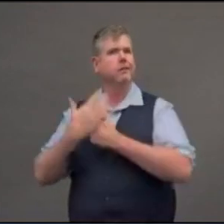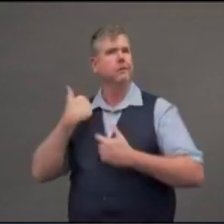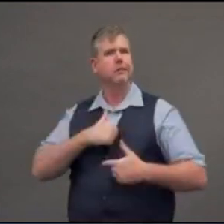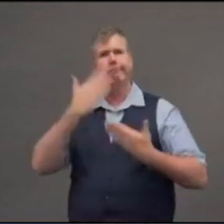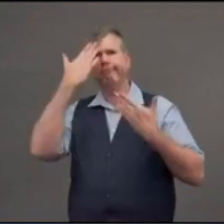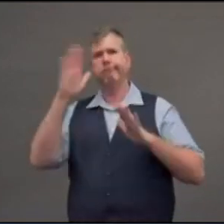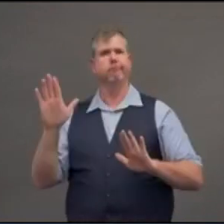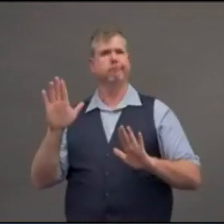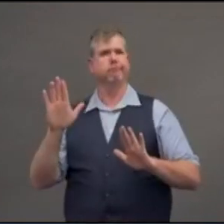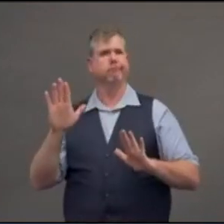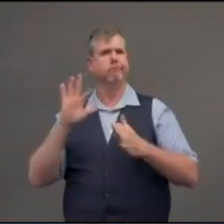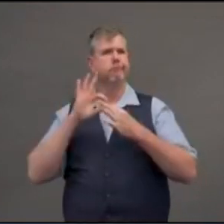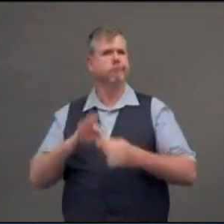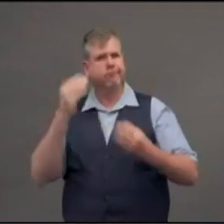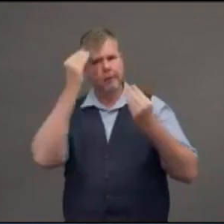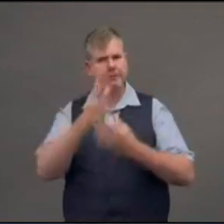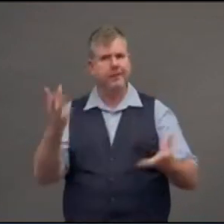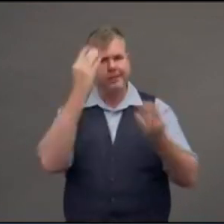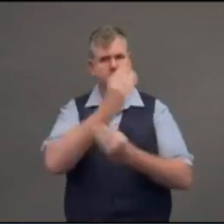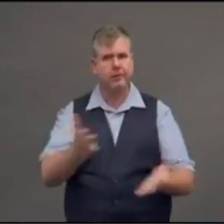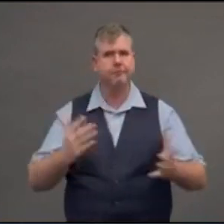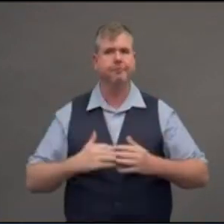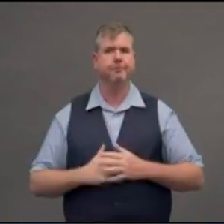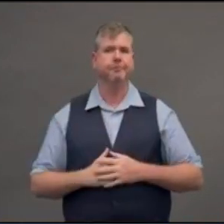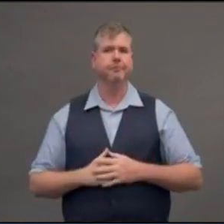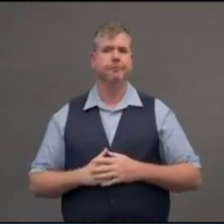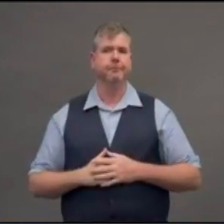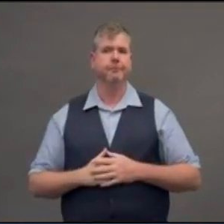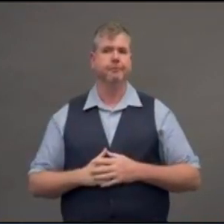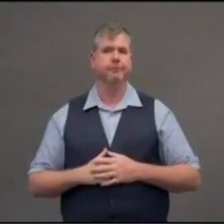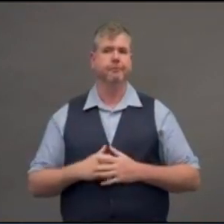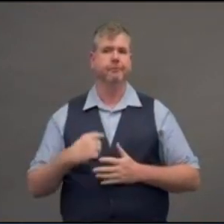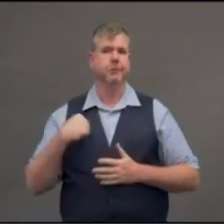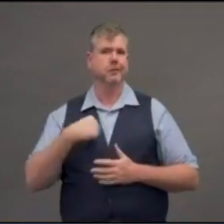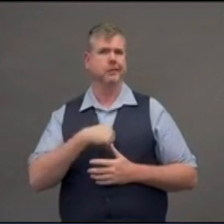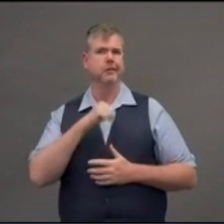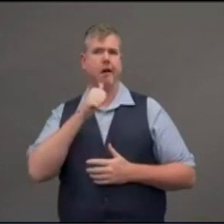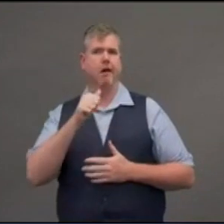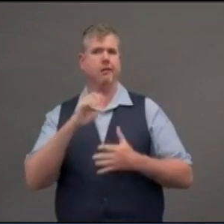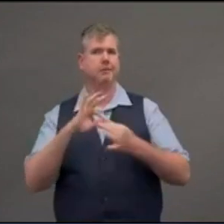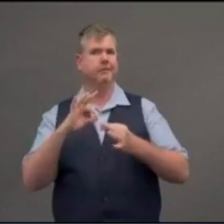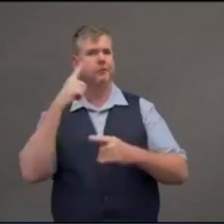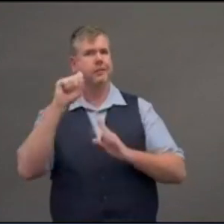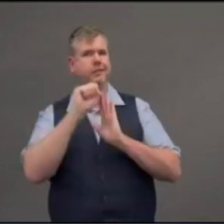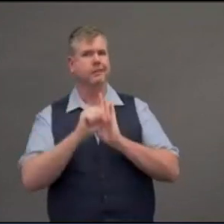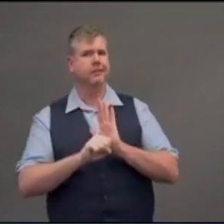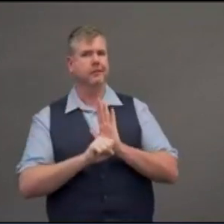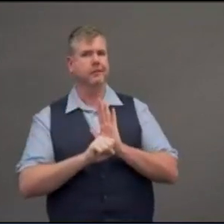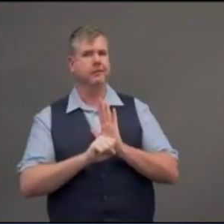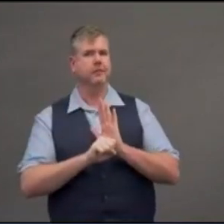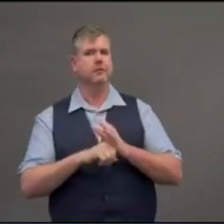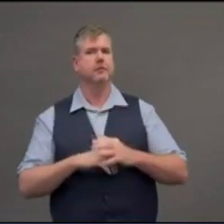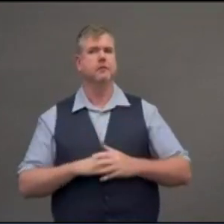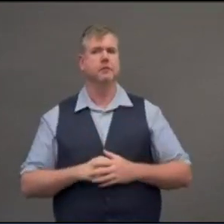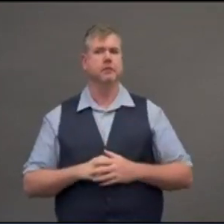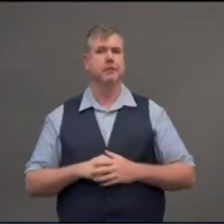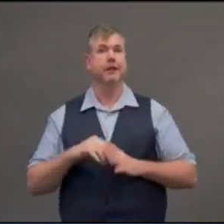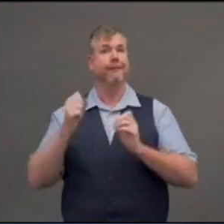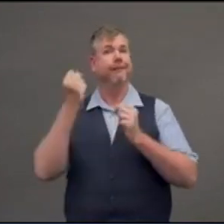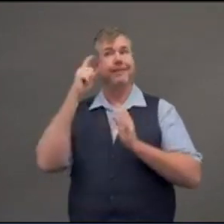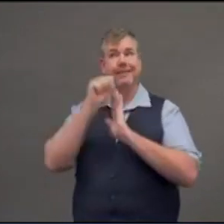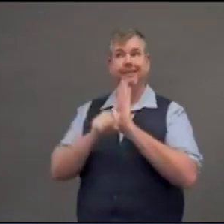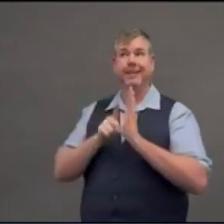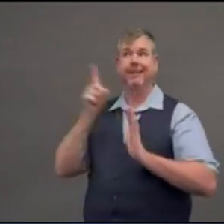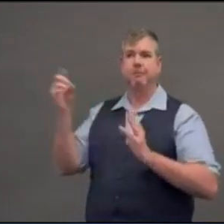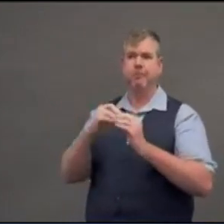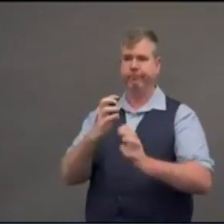process, the state order applies where it's more, where it has stricter requirements than the local